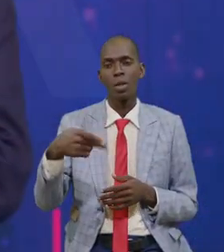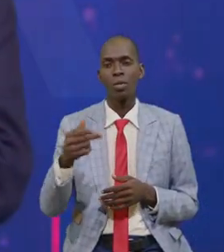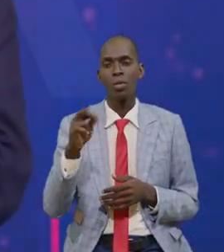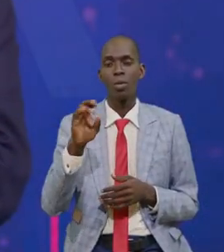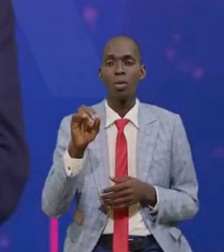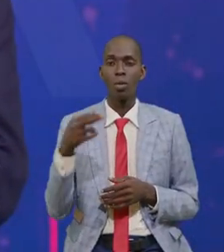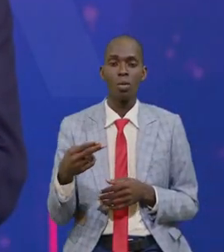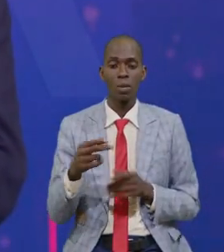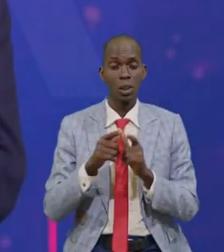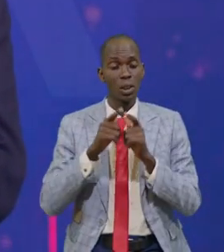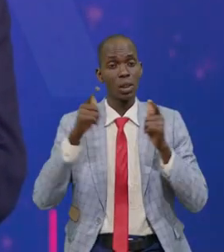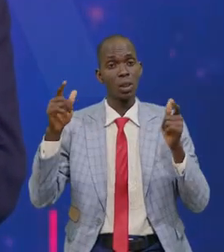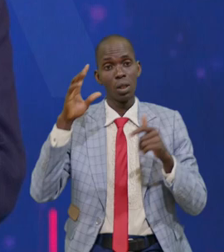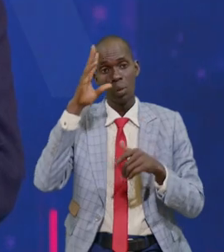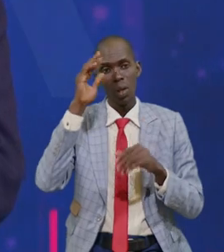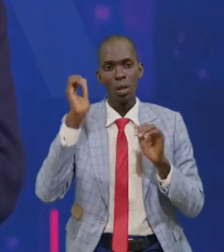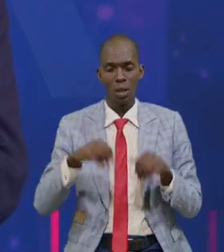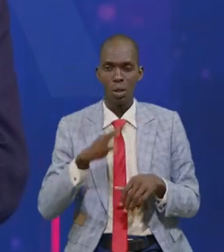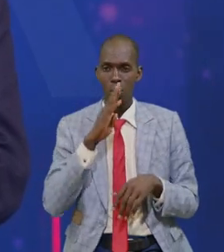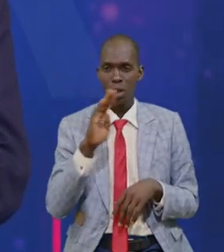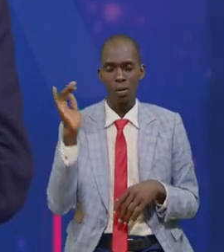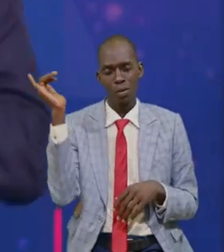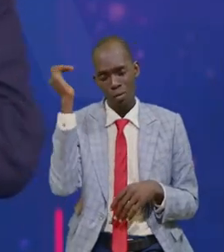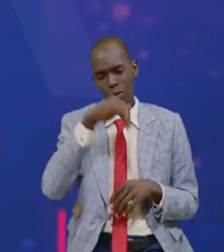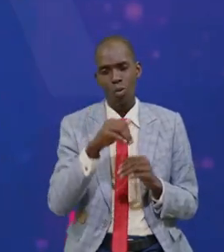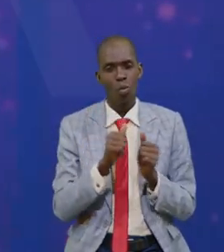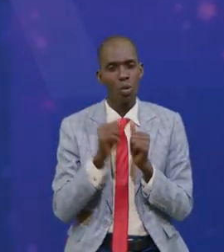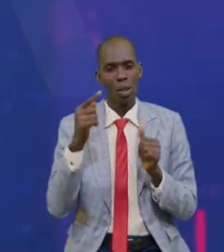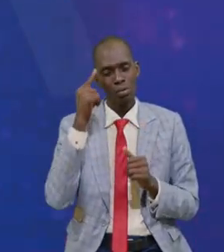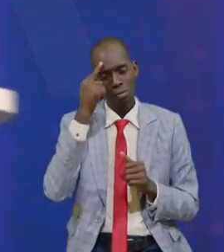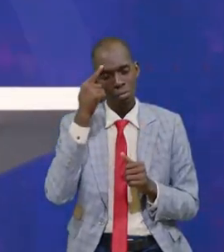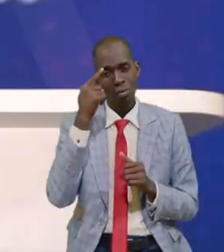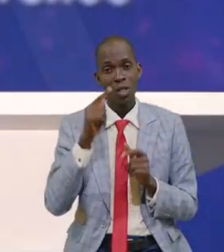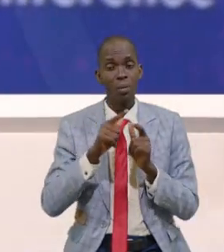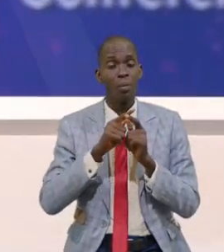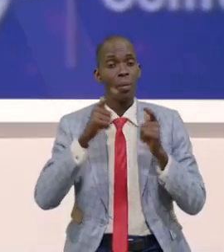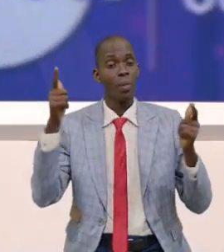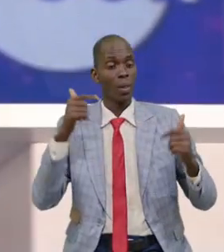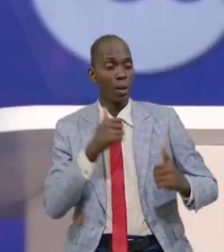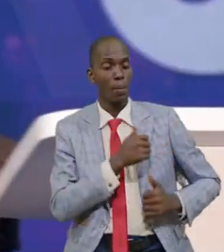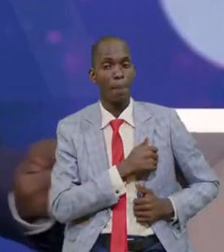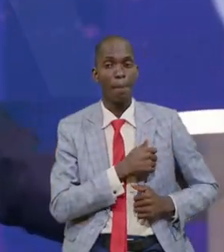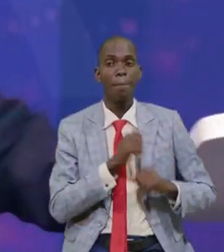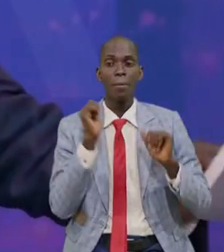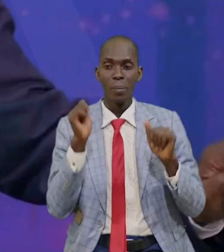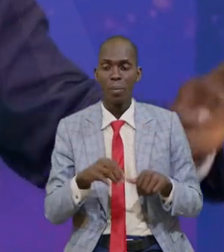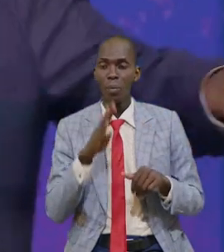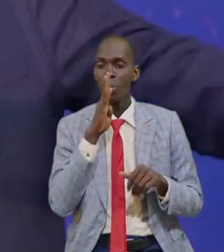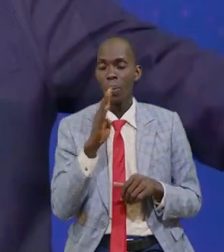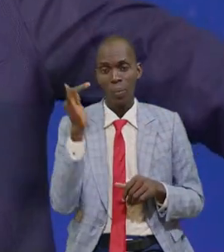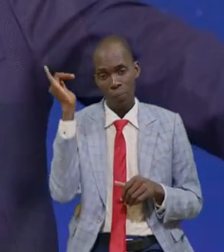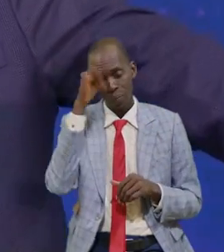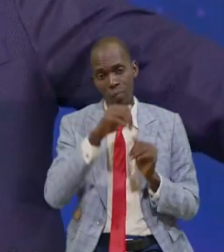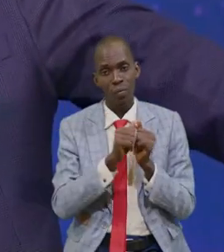great men can be foolish, thoughtless. Great armies can be foolish,